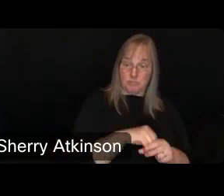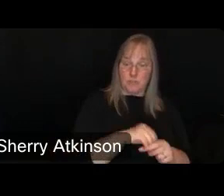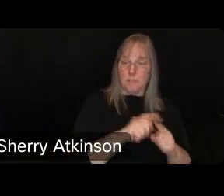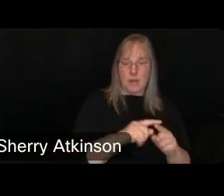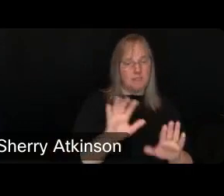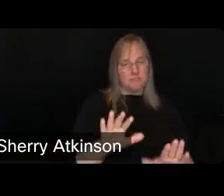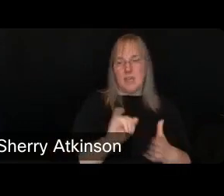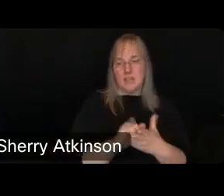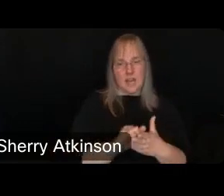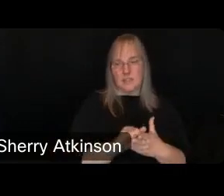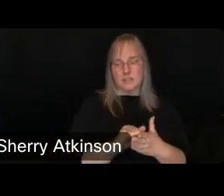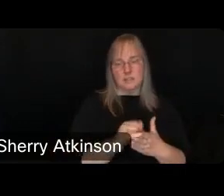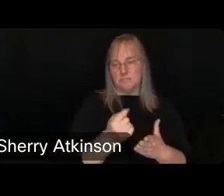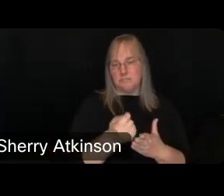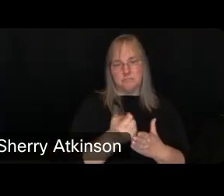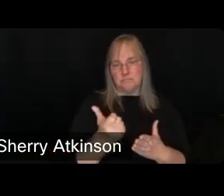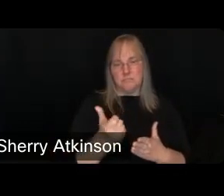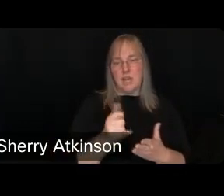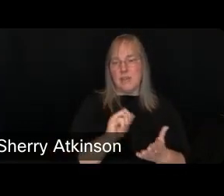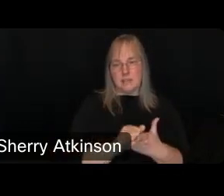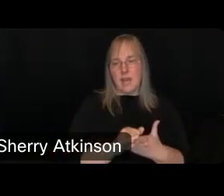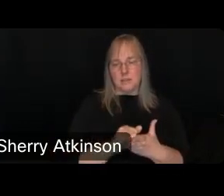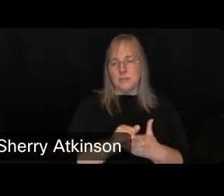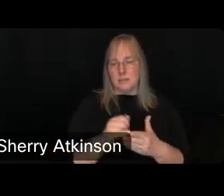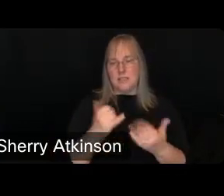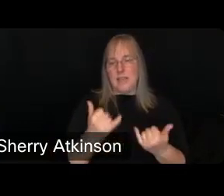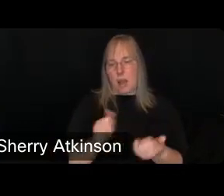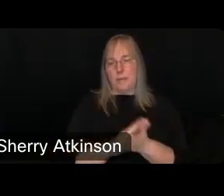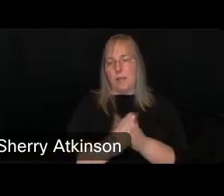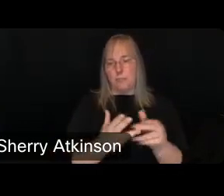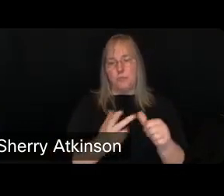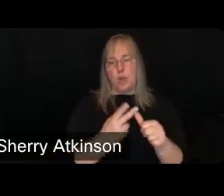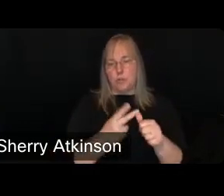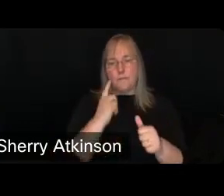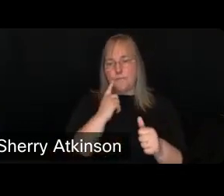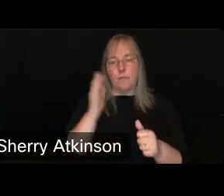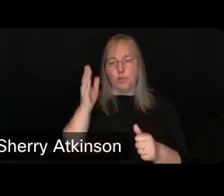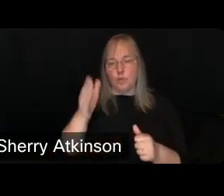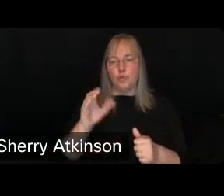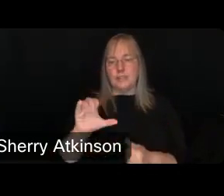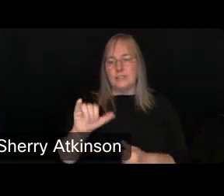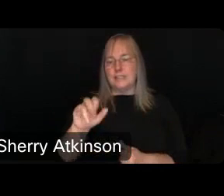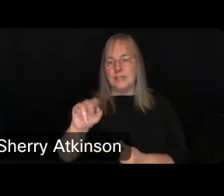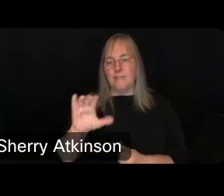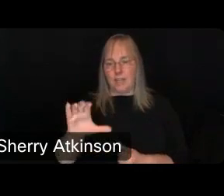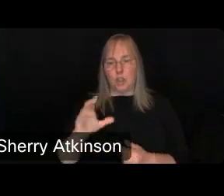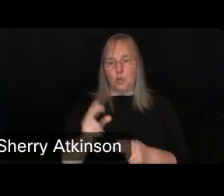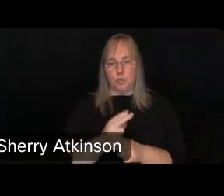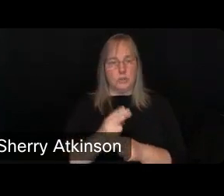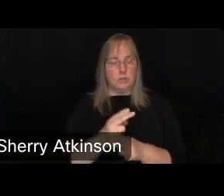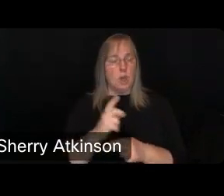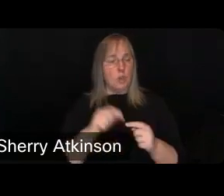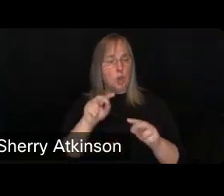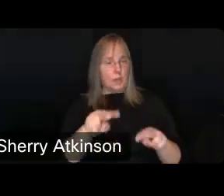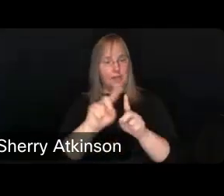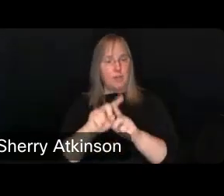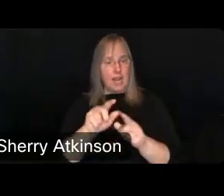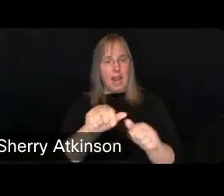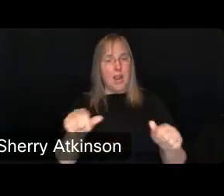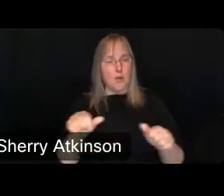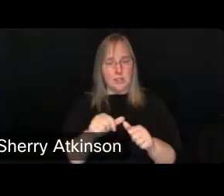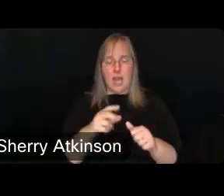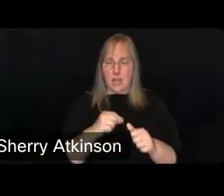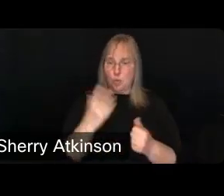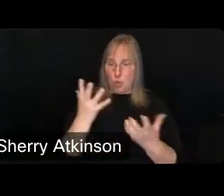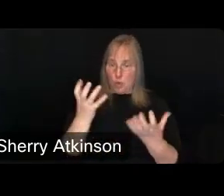future civic uses. So when you look at these character areas and you really want to try to understand what area is changing in the county,